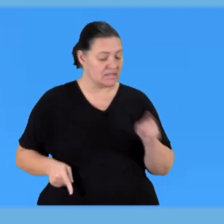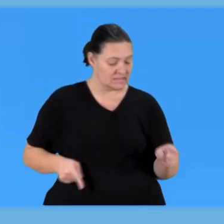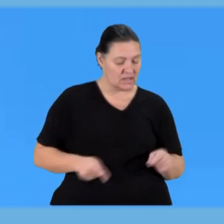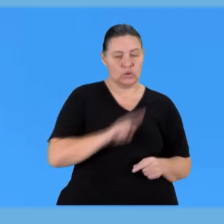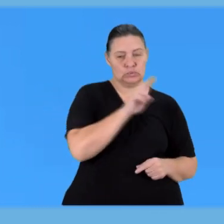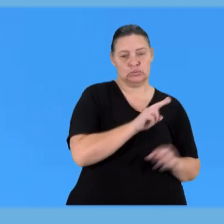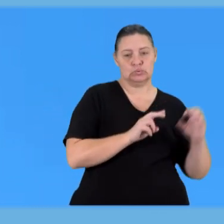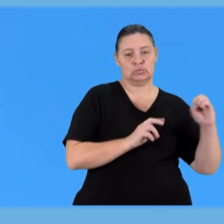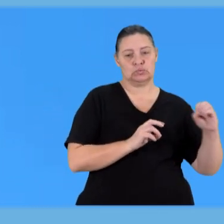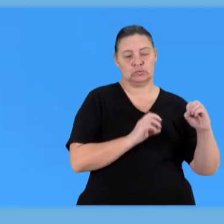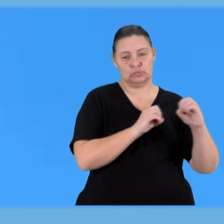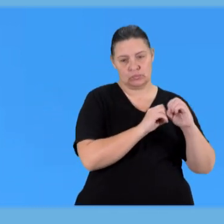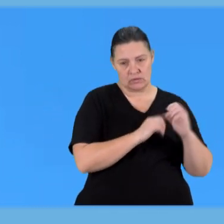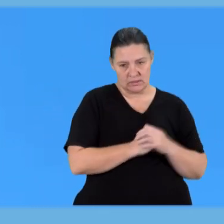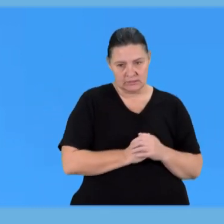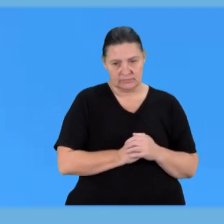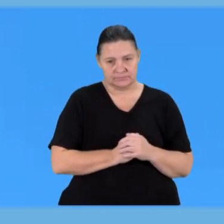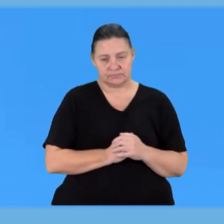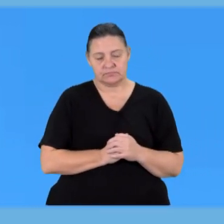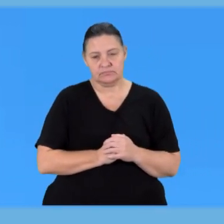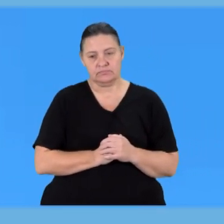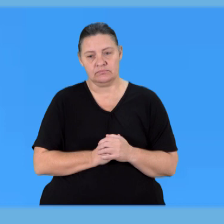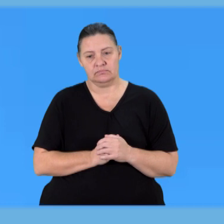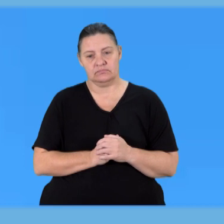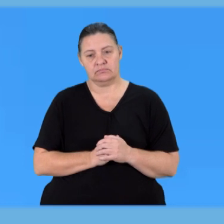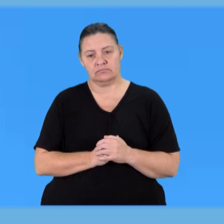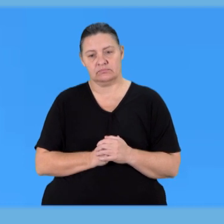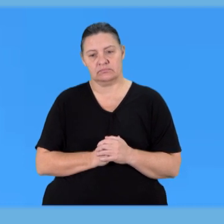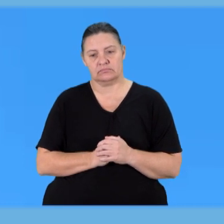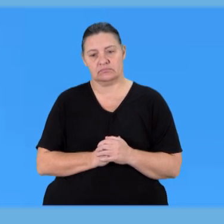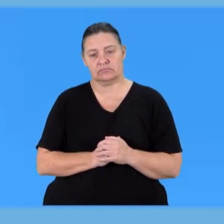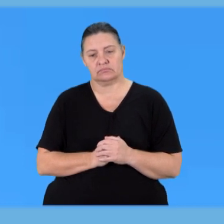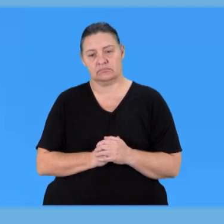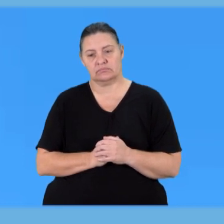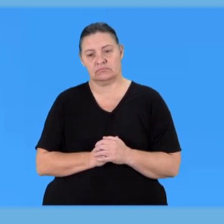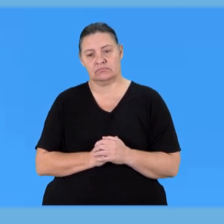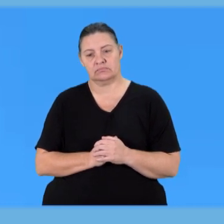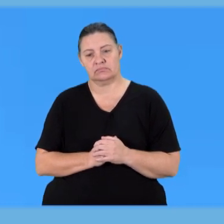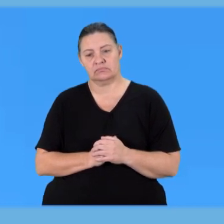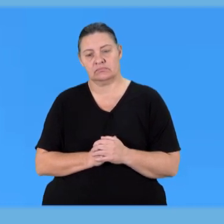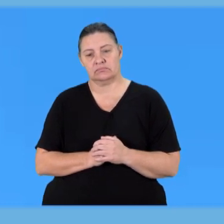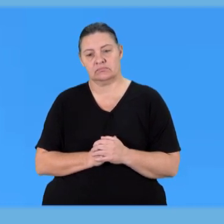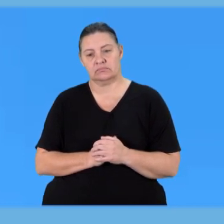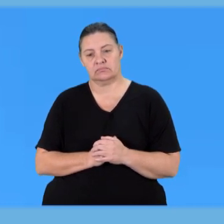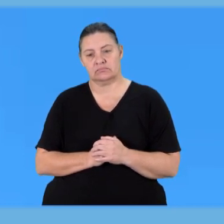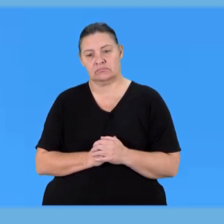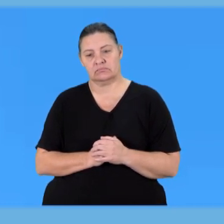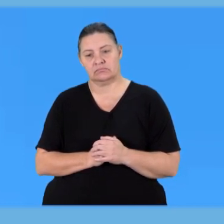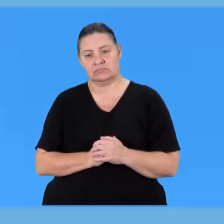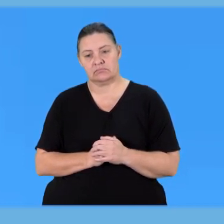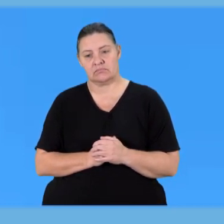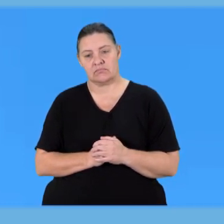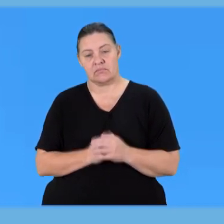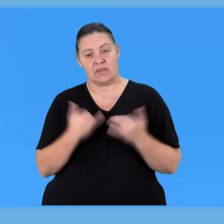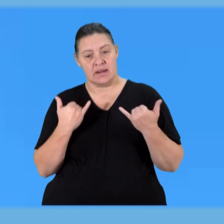on the right-hand side, that means here I need to have one, two magnesium atoms.